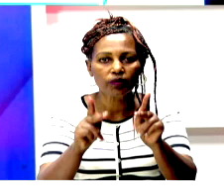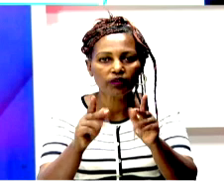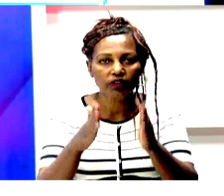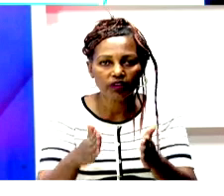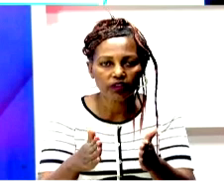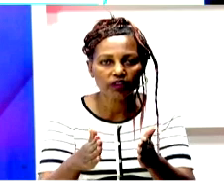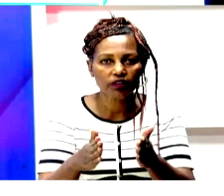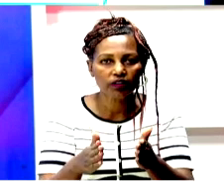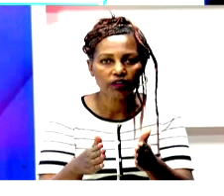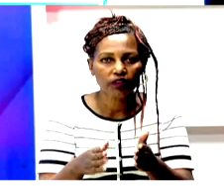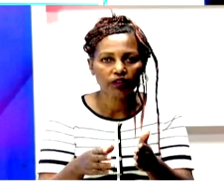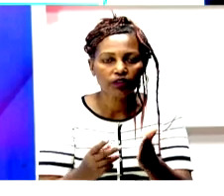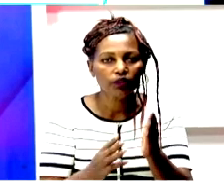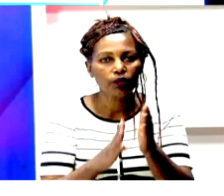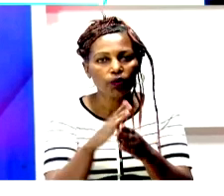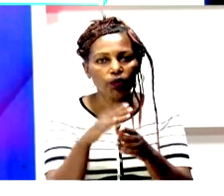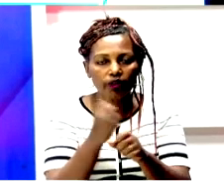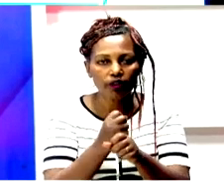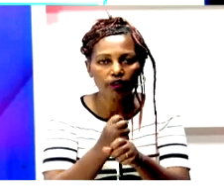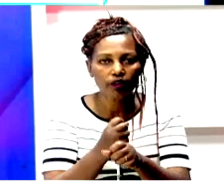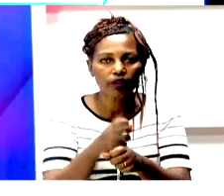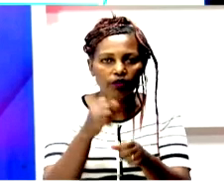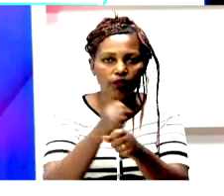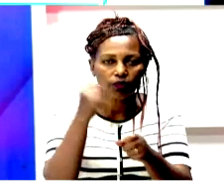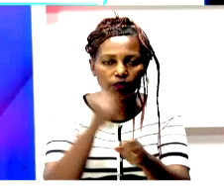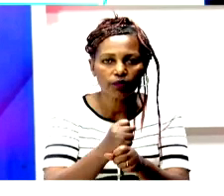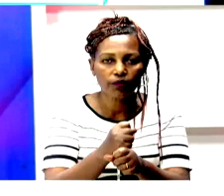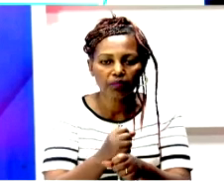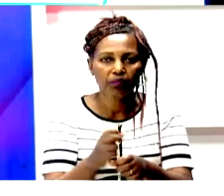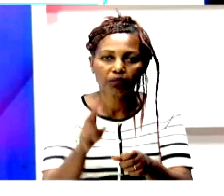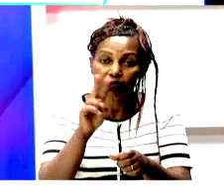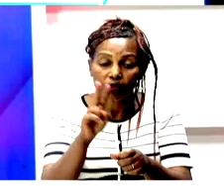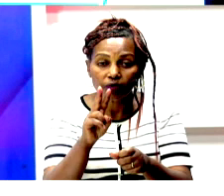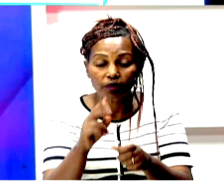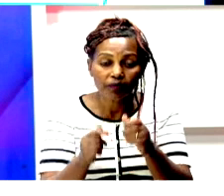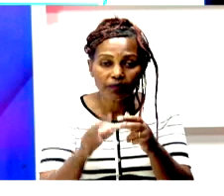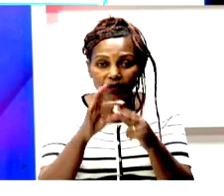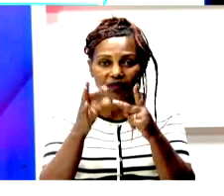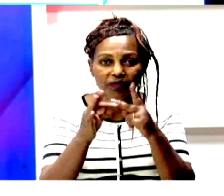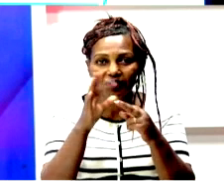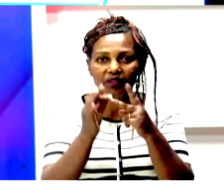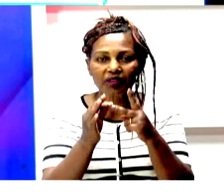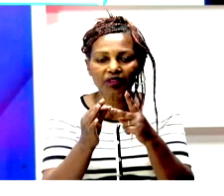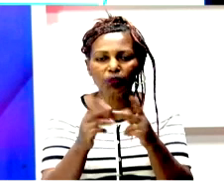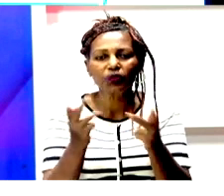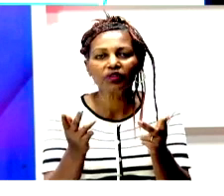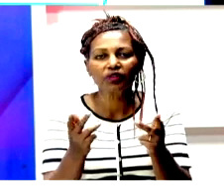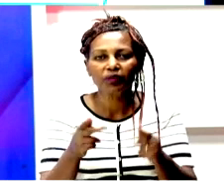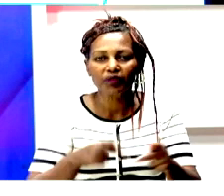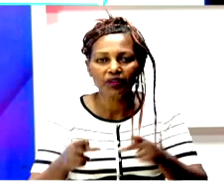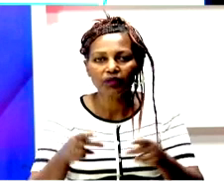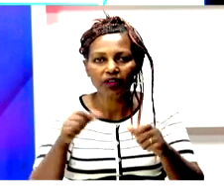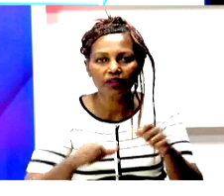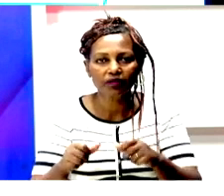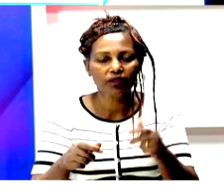Is it active or passive? It can't be both. Write the one you think is correct. Two,